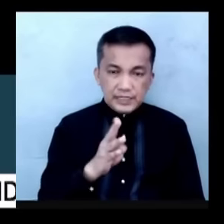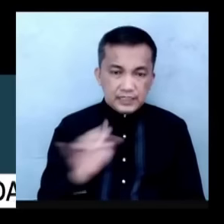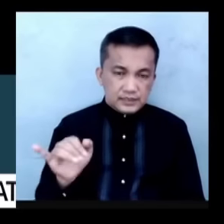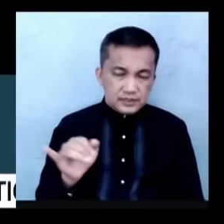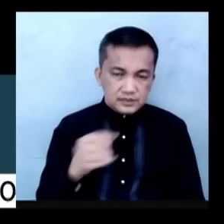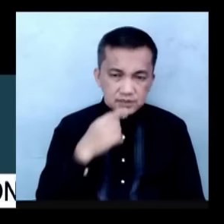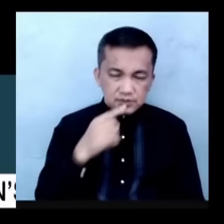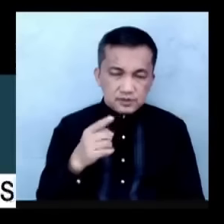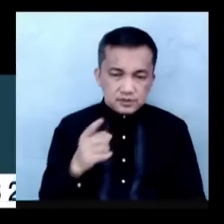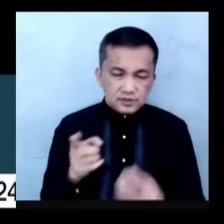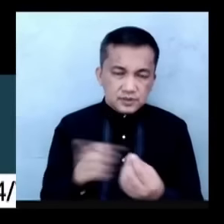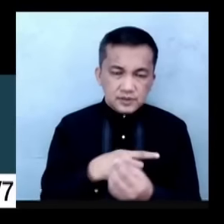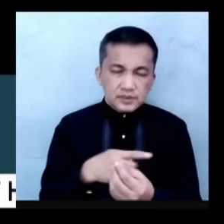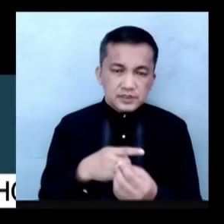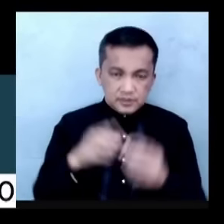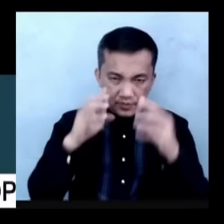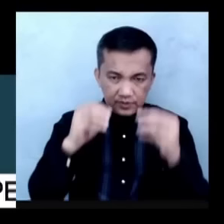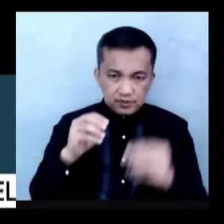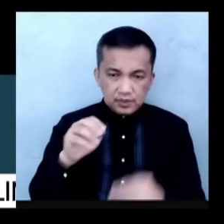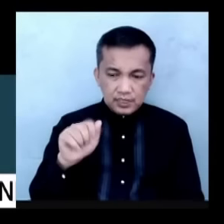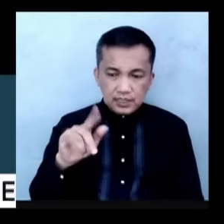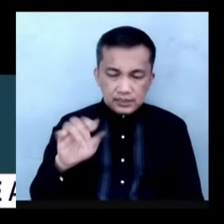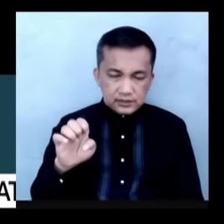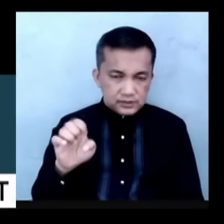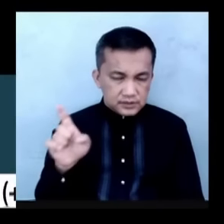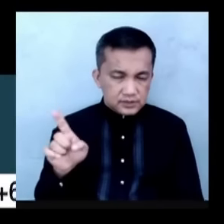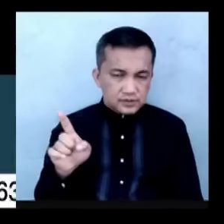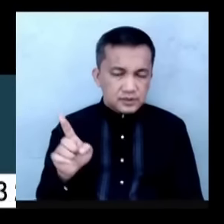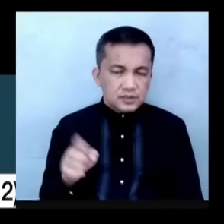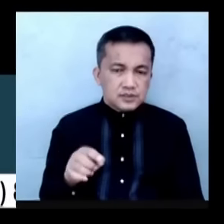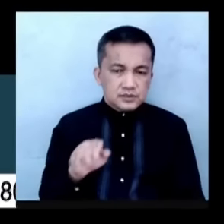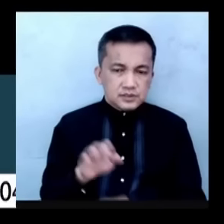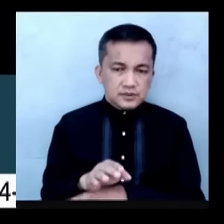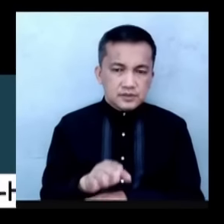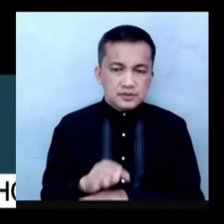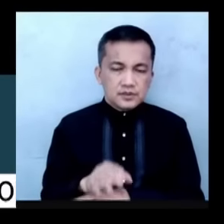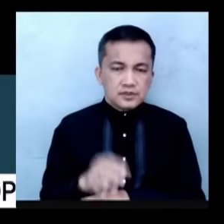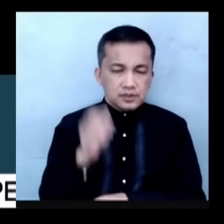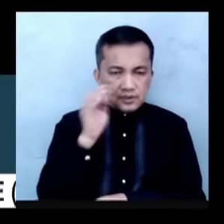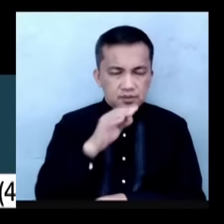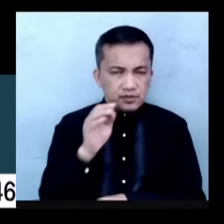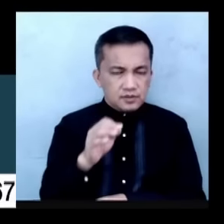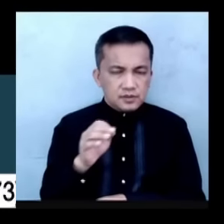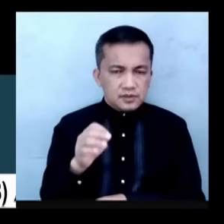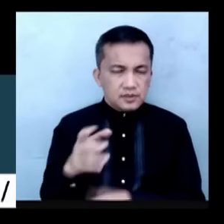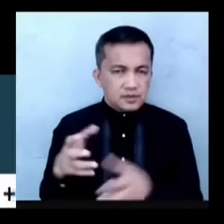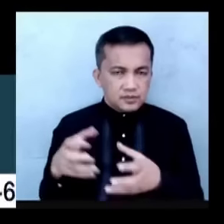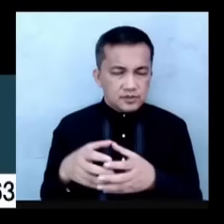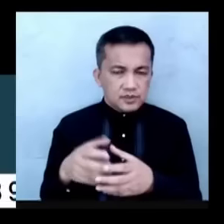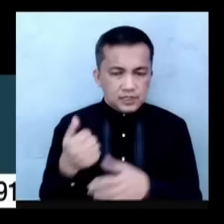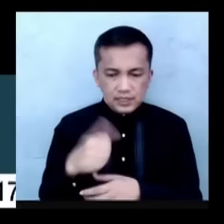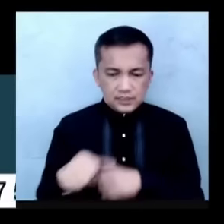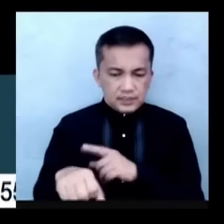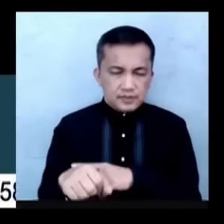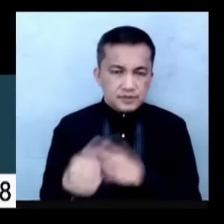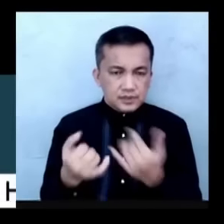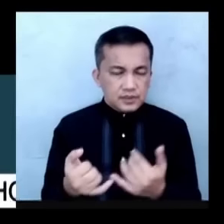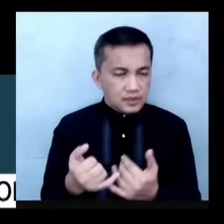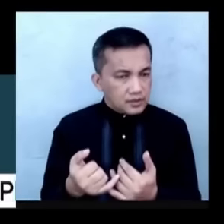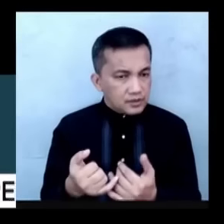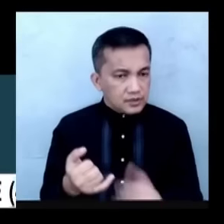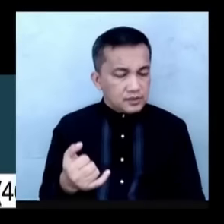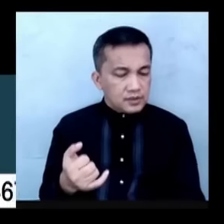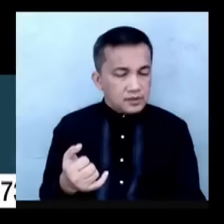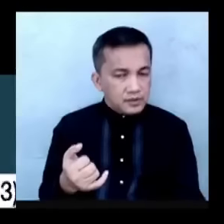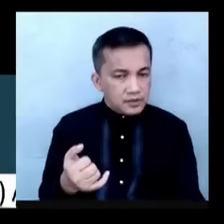Mayor Alice Guo from the Indonesian counterparts this afternoon to the Philippine authorities. Anytime from now, Carmina, SILG Abalos